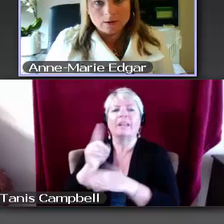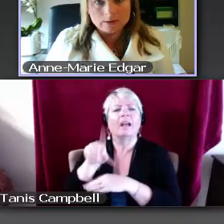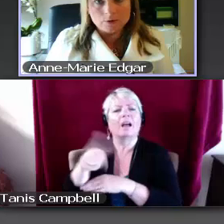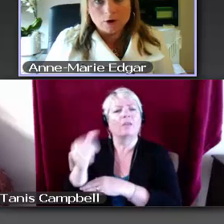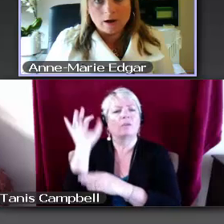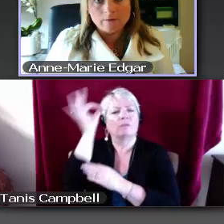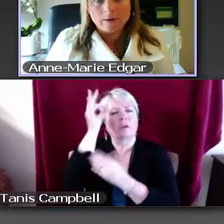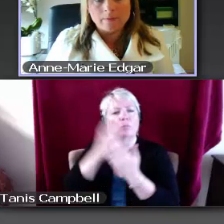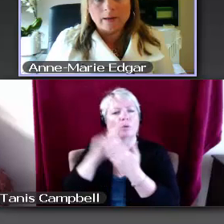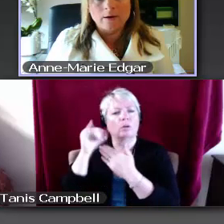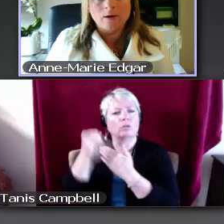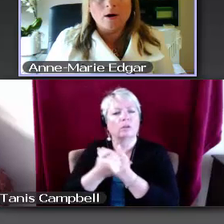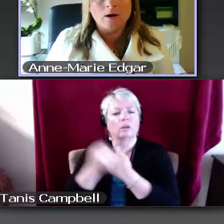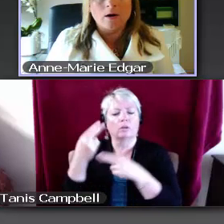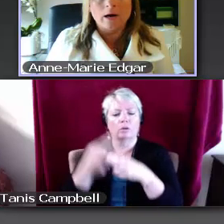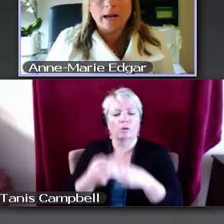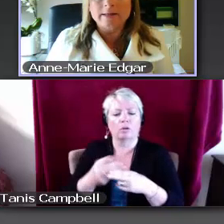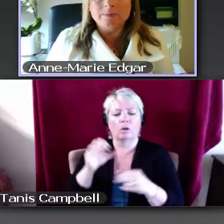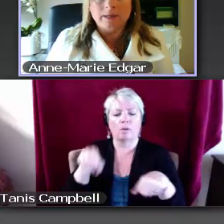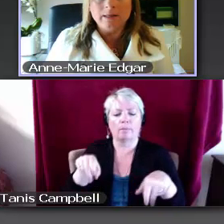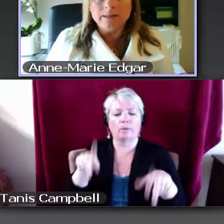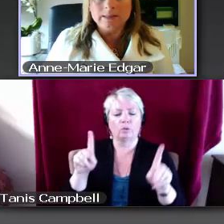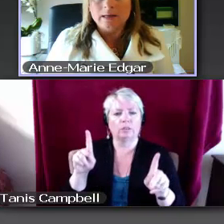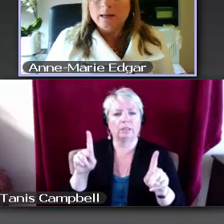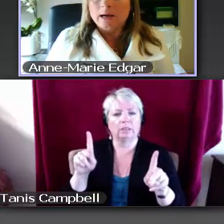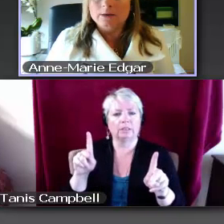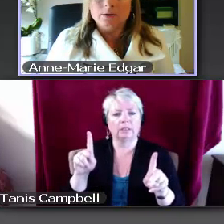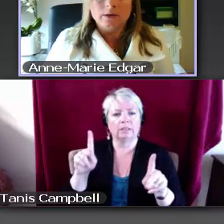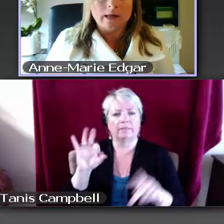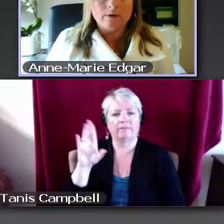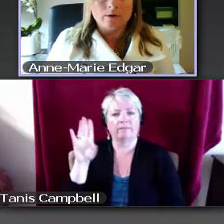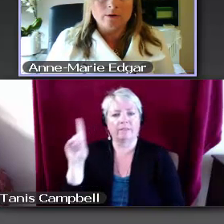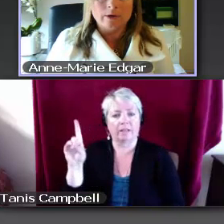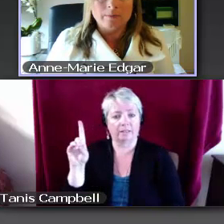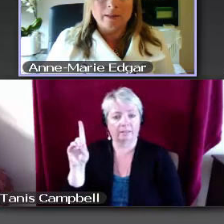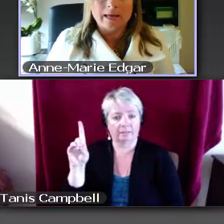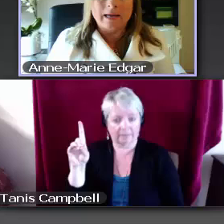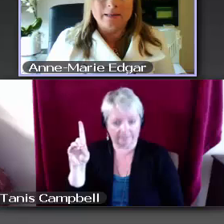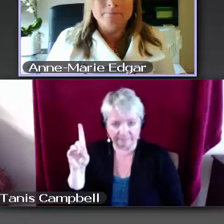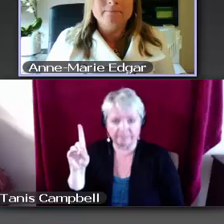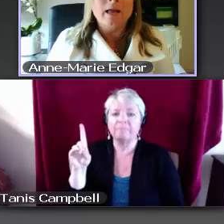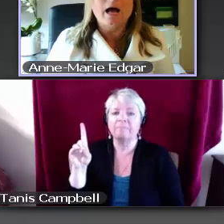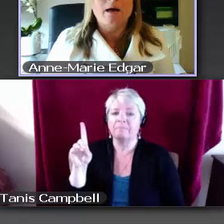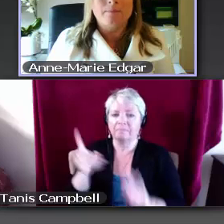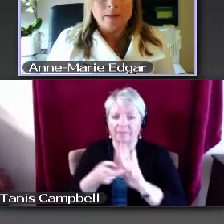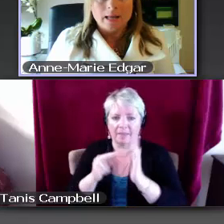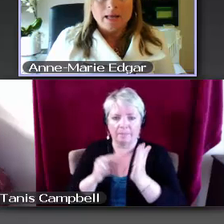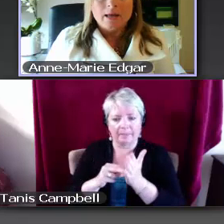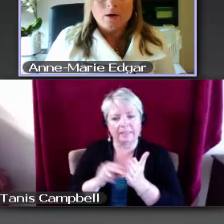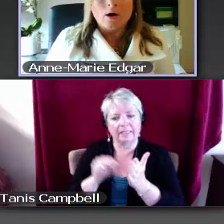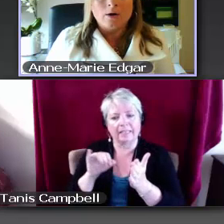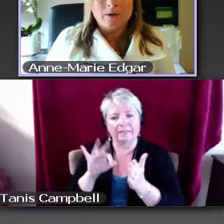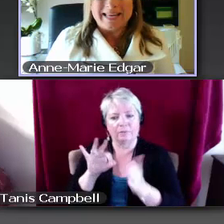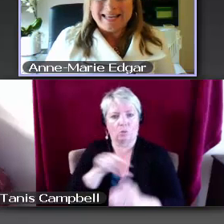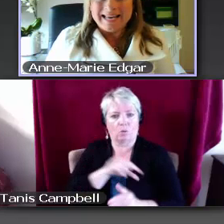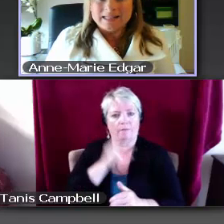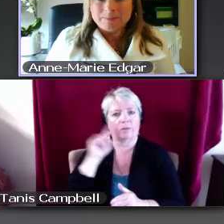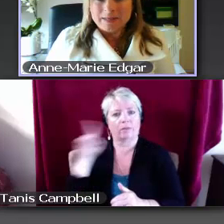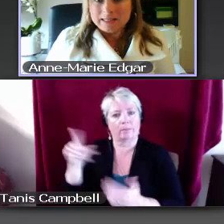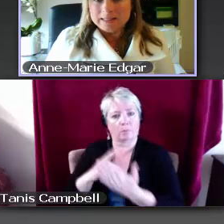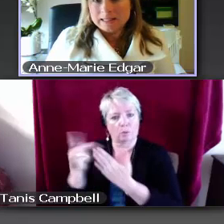Students can also draw from their RRSPs under the Lifelong Learning Plan.